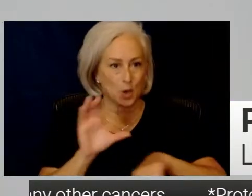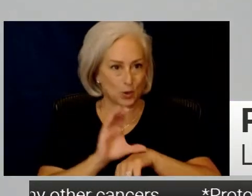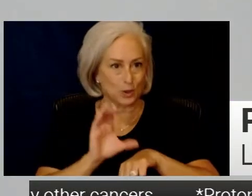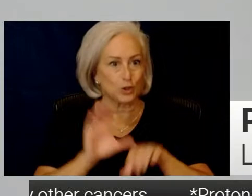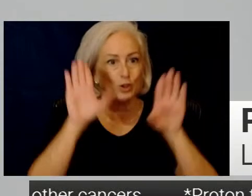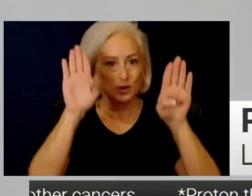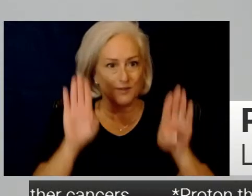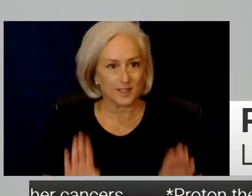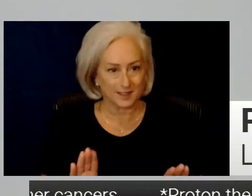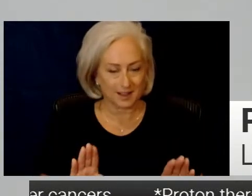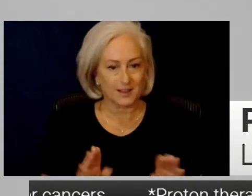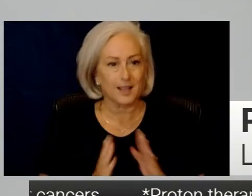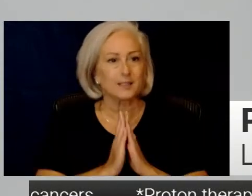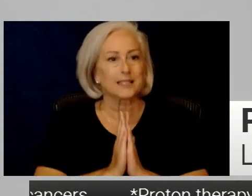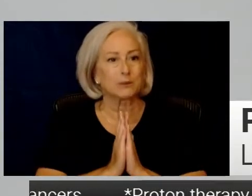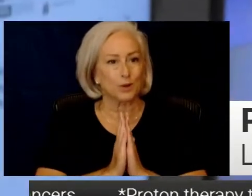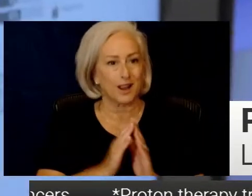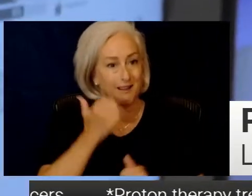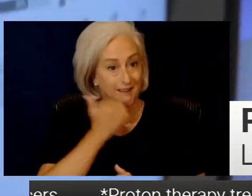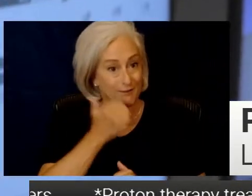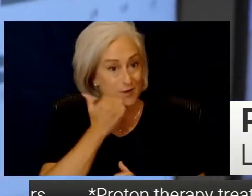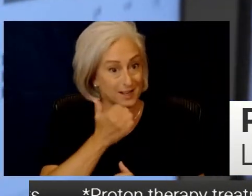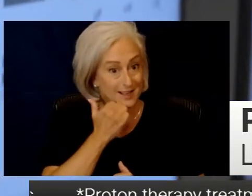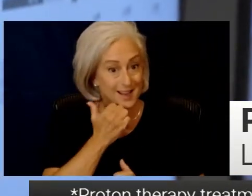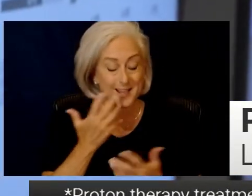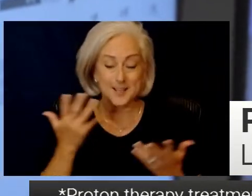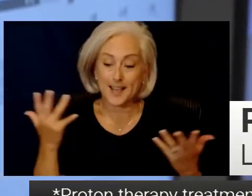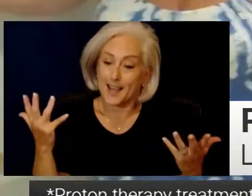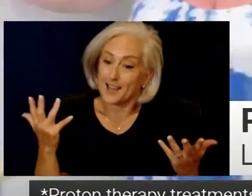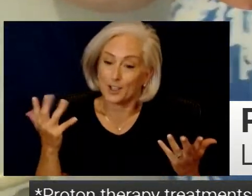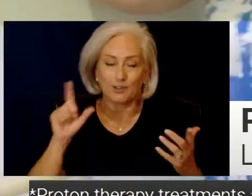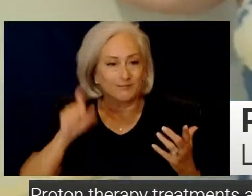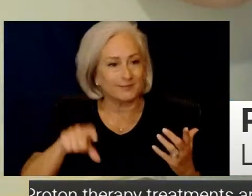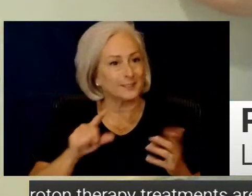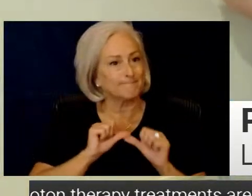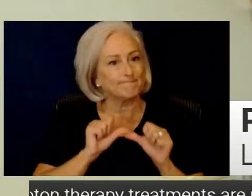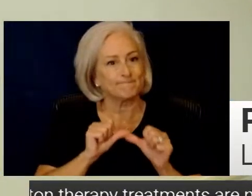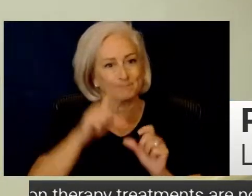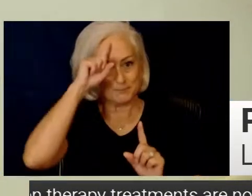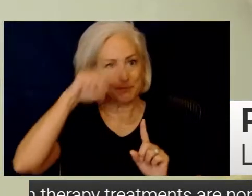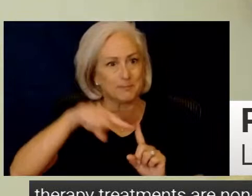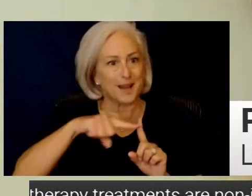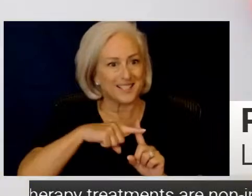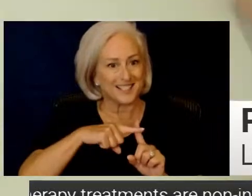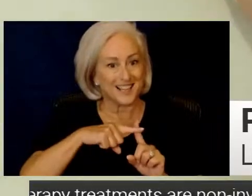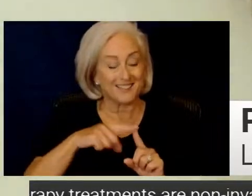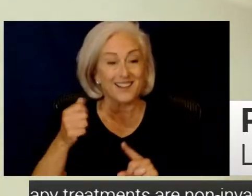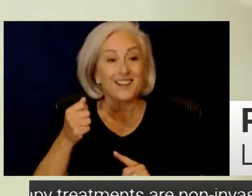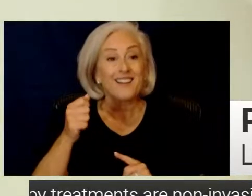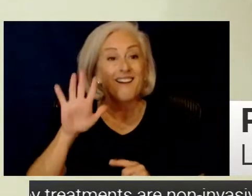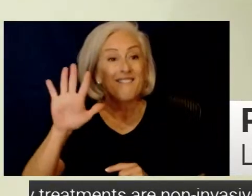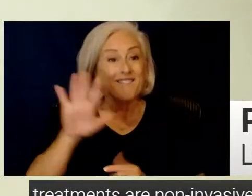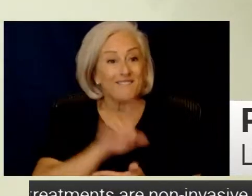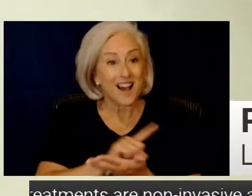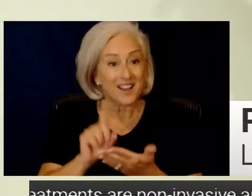family, and just being positive. And we were there just weeks later when she rang the bell.